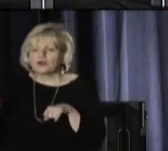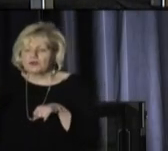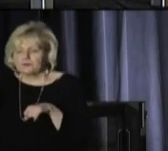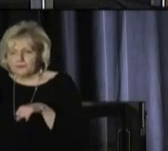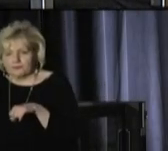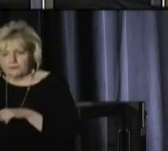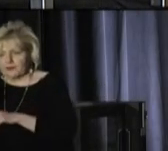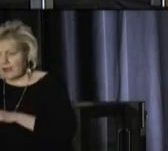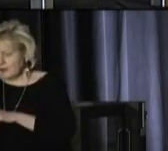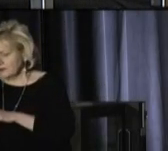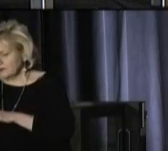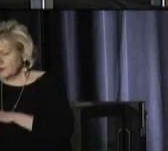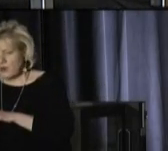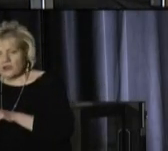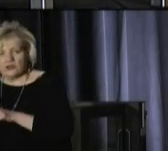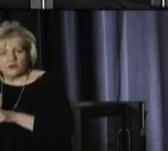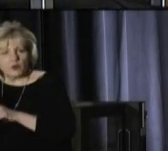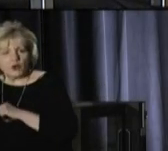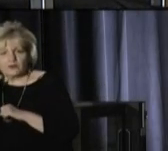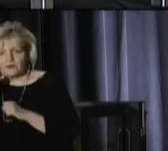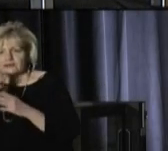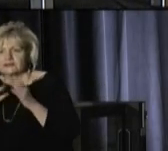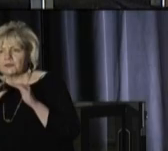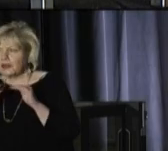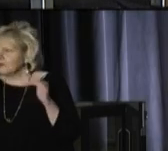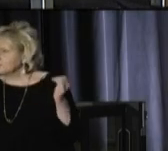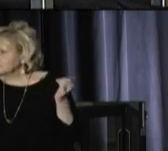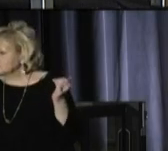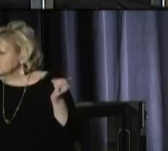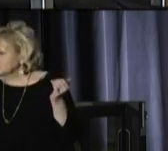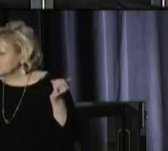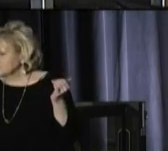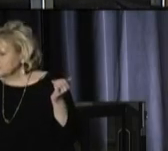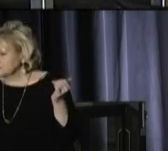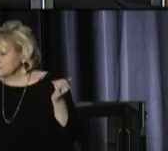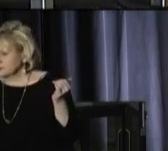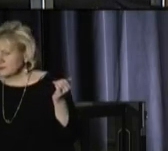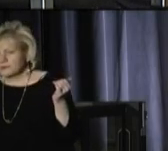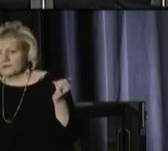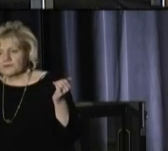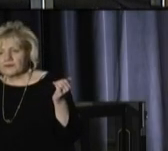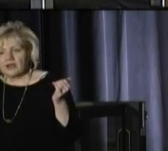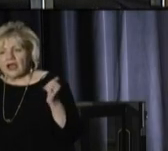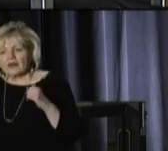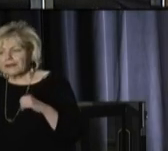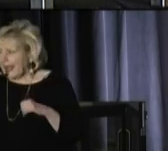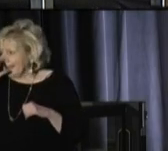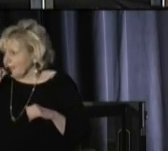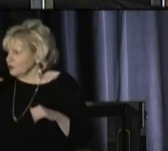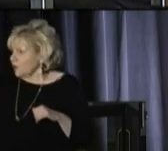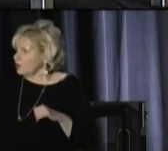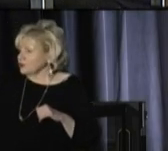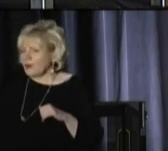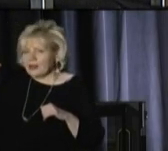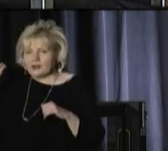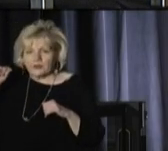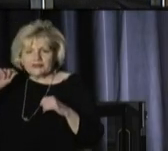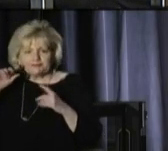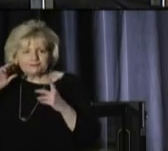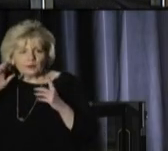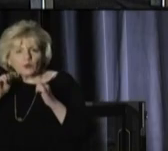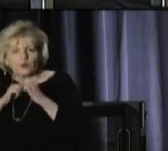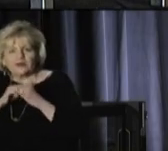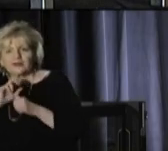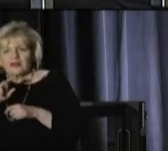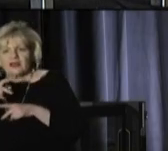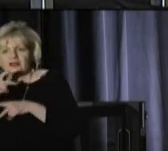race work in some level, or, I mean, I guess this also has to do a little bit with the kind of question